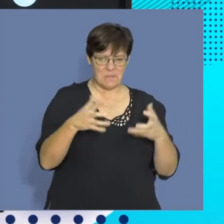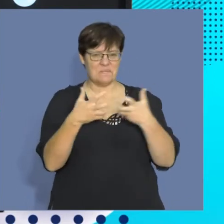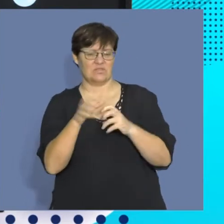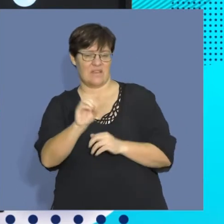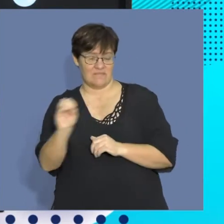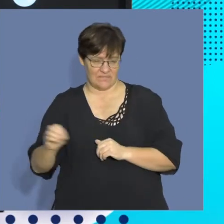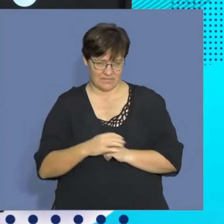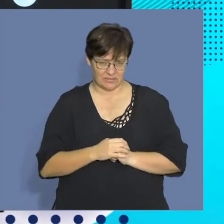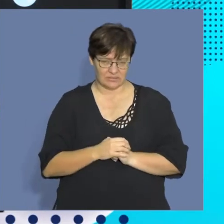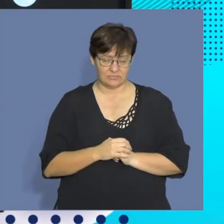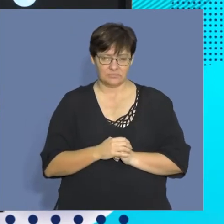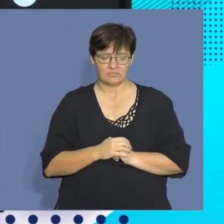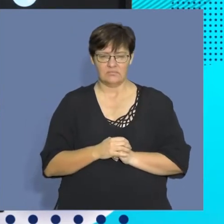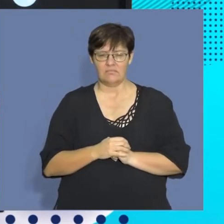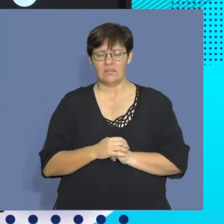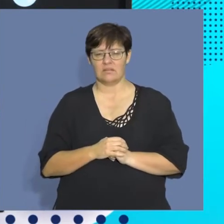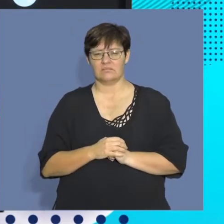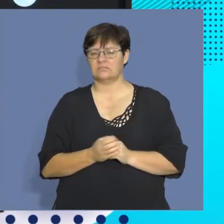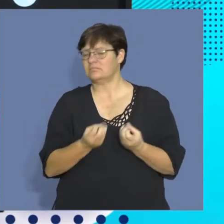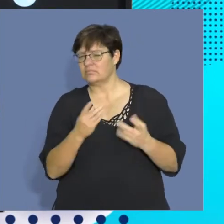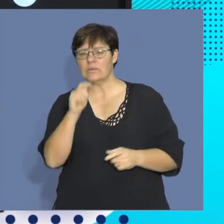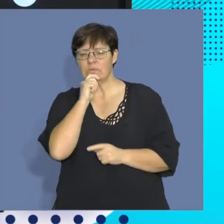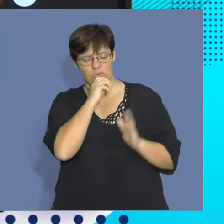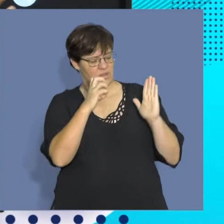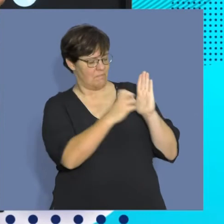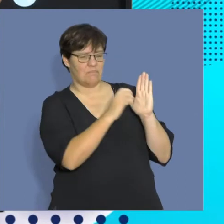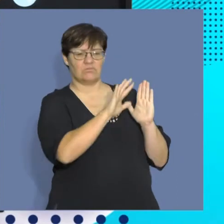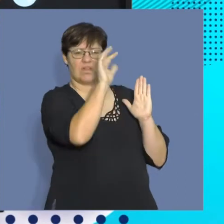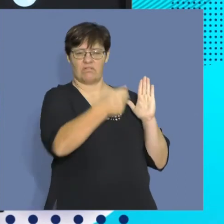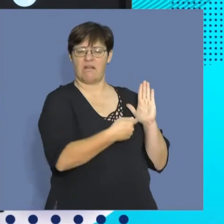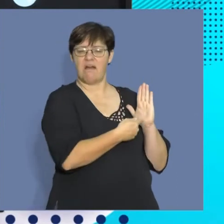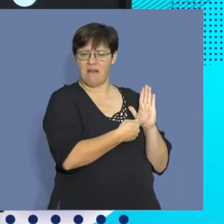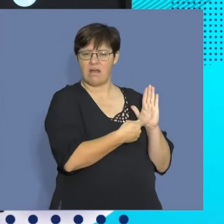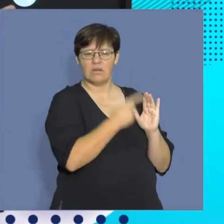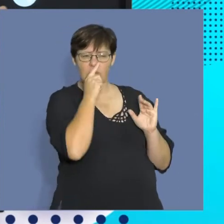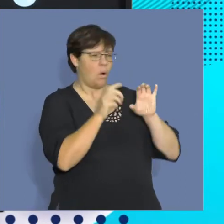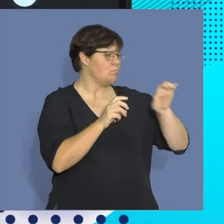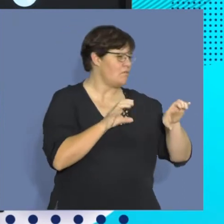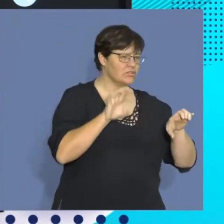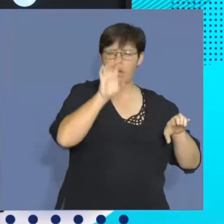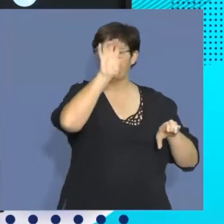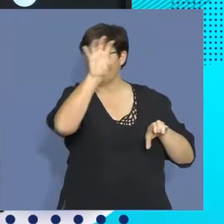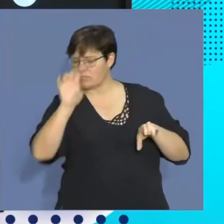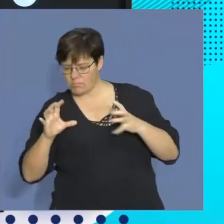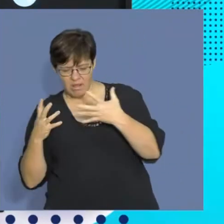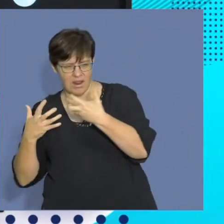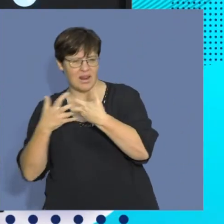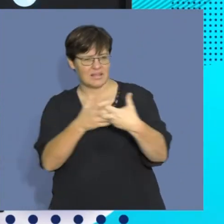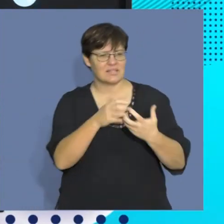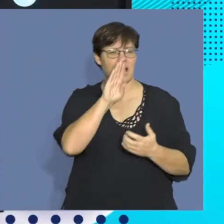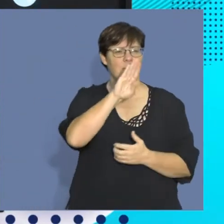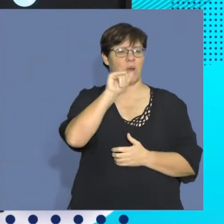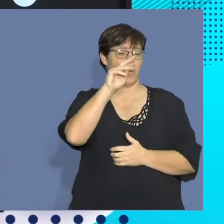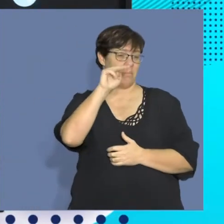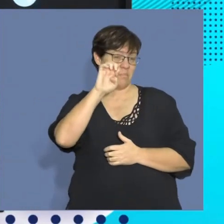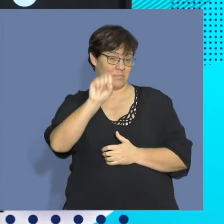the unique species that are found. Again, I often use a map of South Africa to look at the provinces and link that to the biomes,